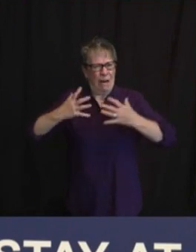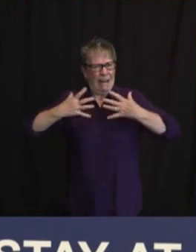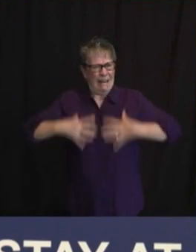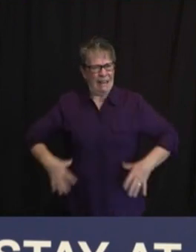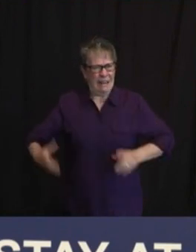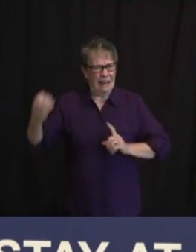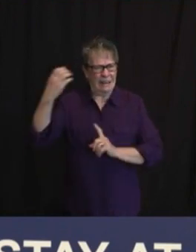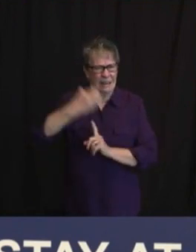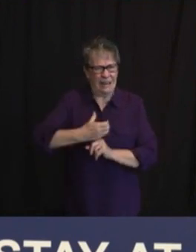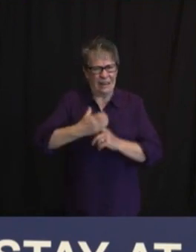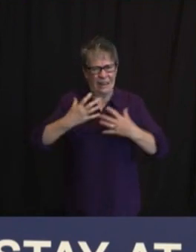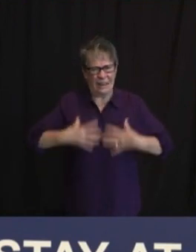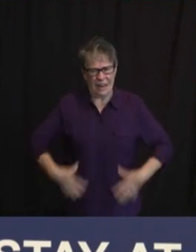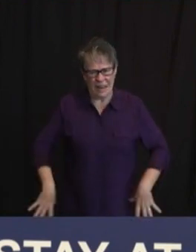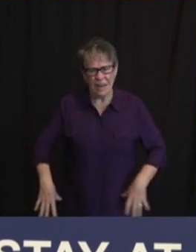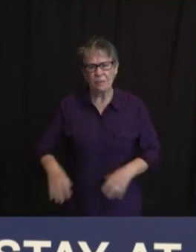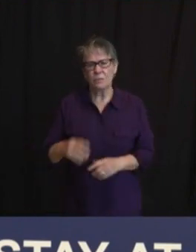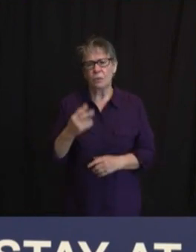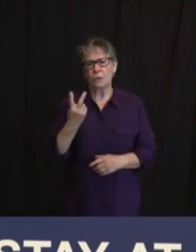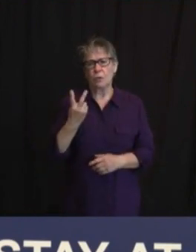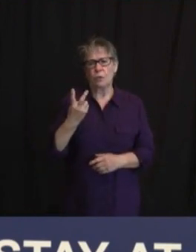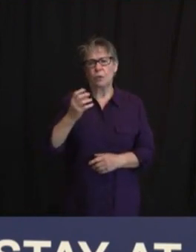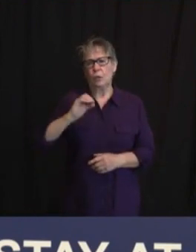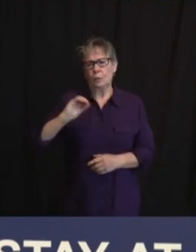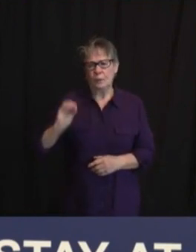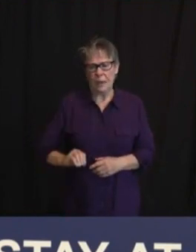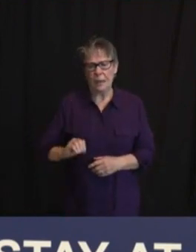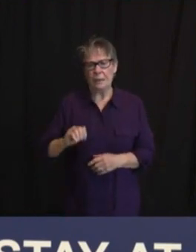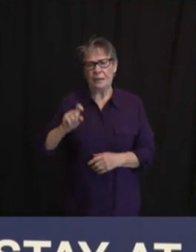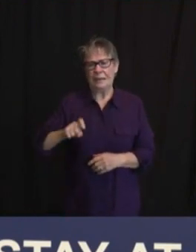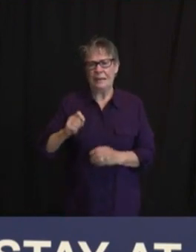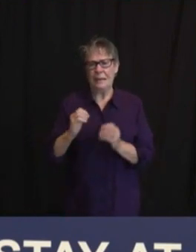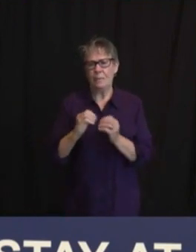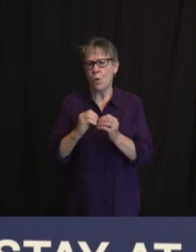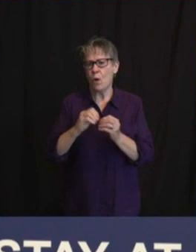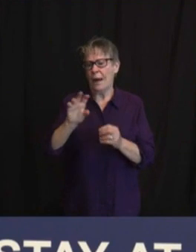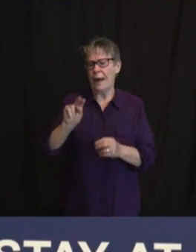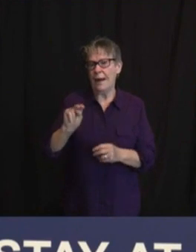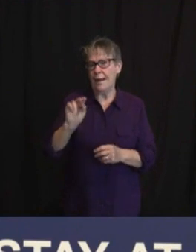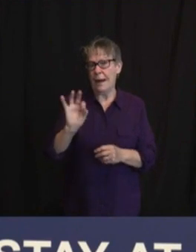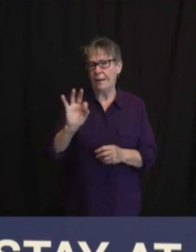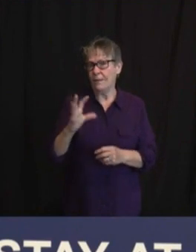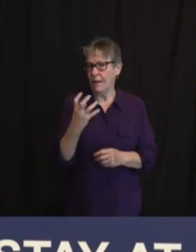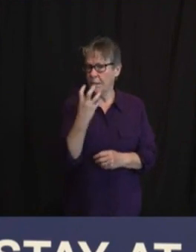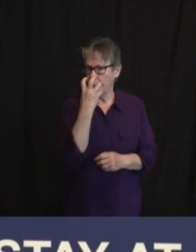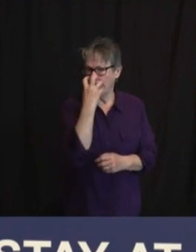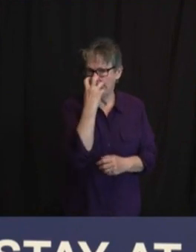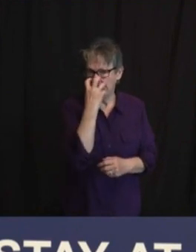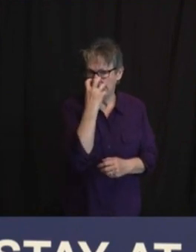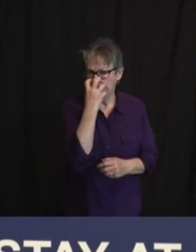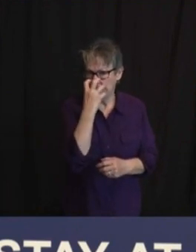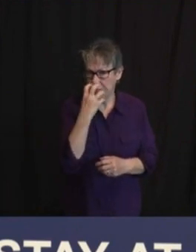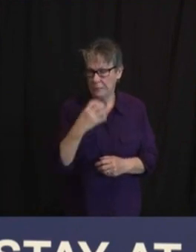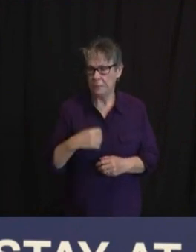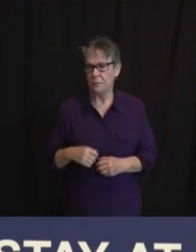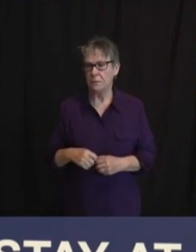will continue to work with them to source their needed PPE. As the governor shared, we're